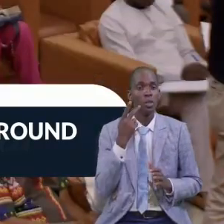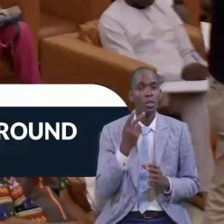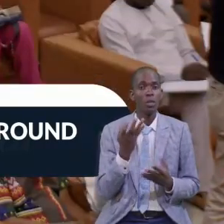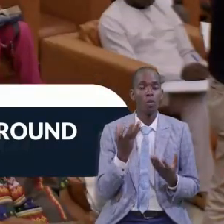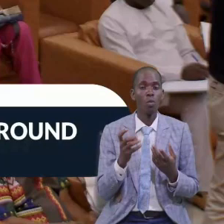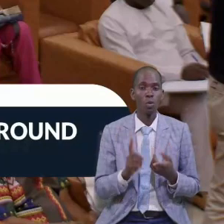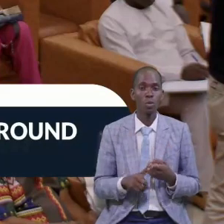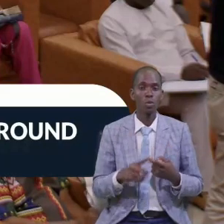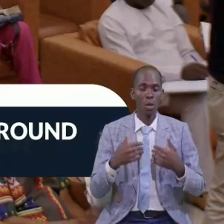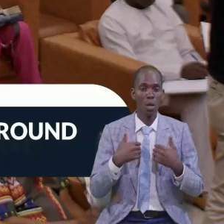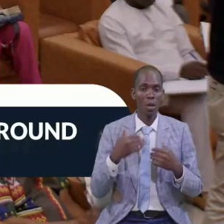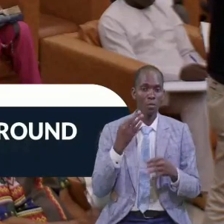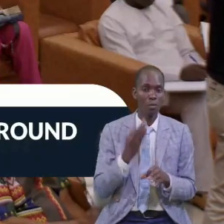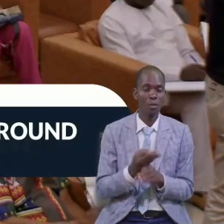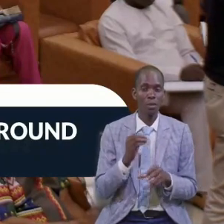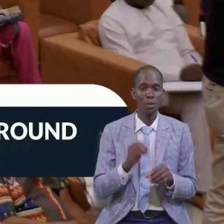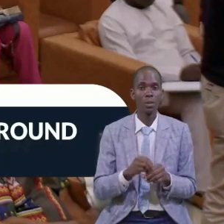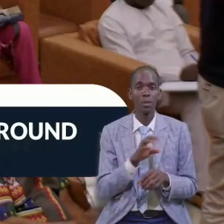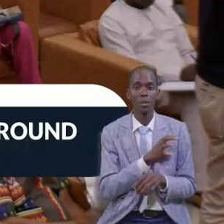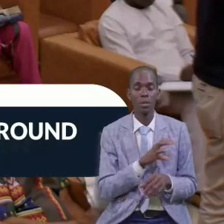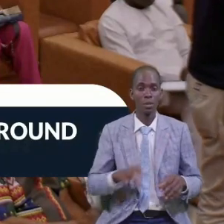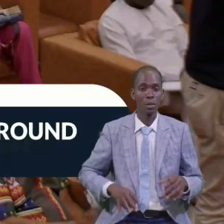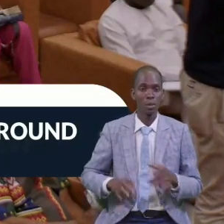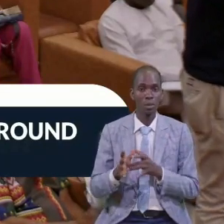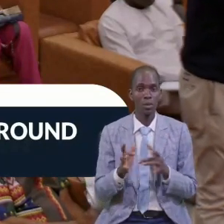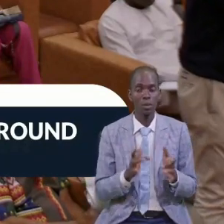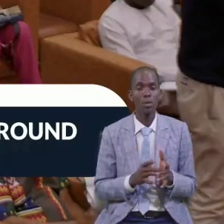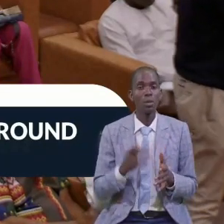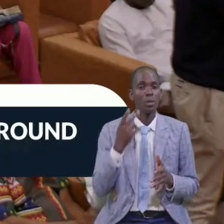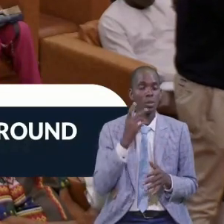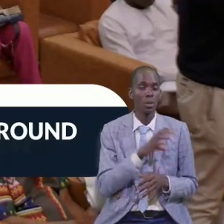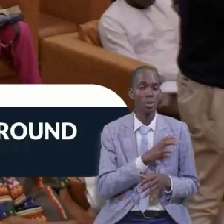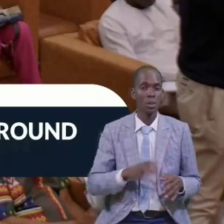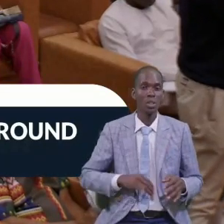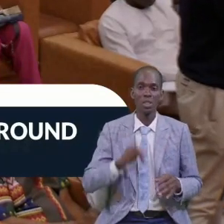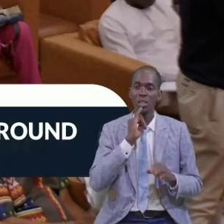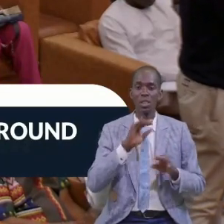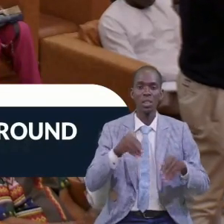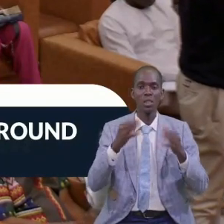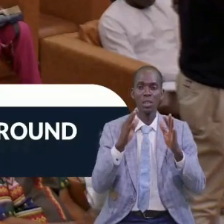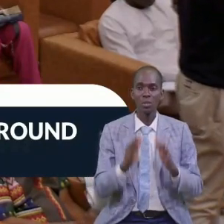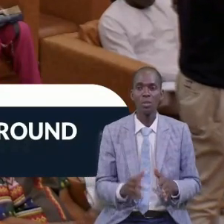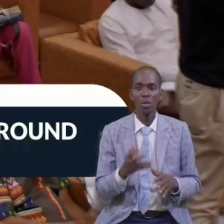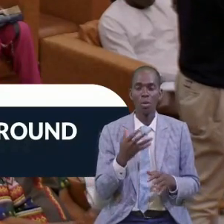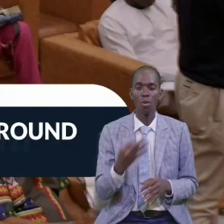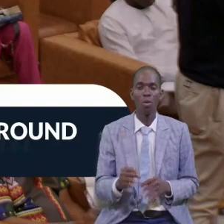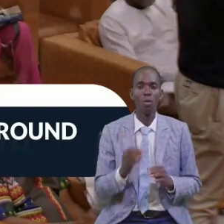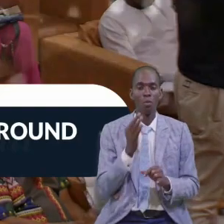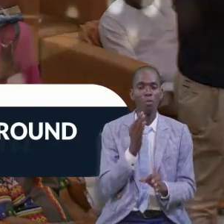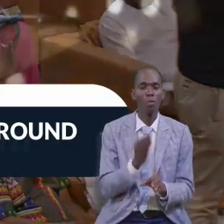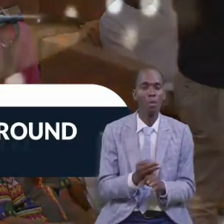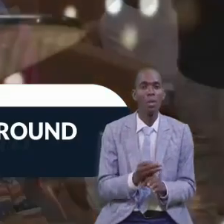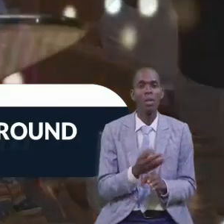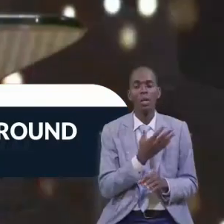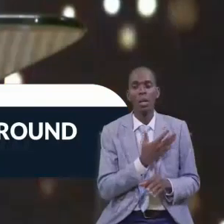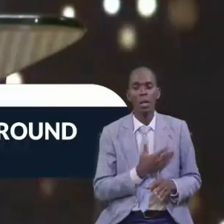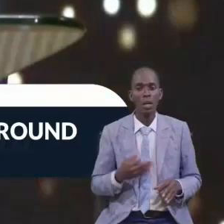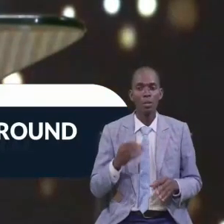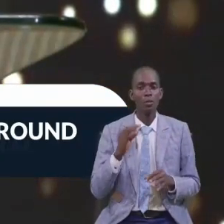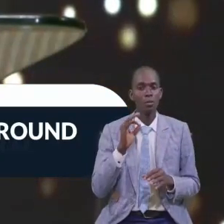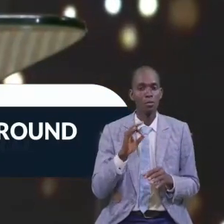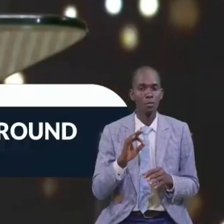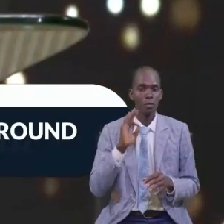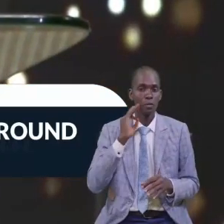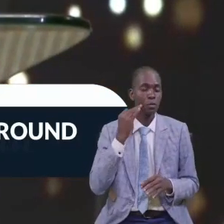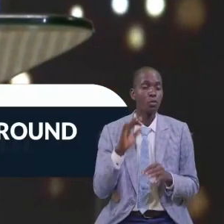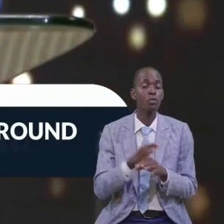Jesus Christ. He is the foundation of our faith, is the author and the finisher of our faith. And fruitfulness in